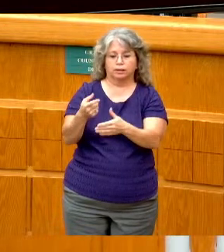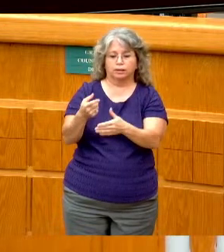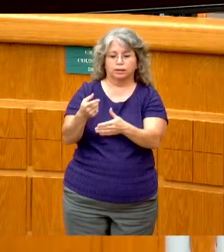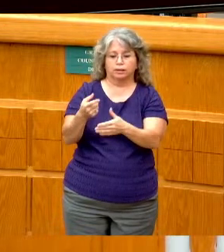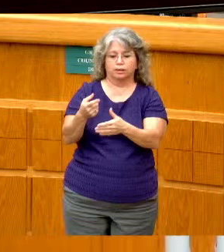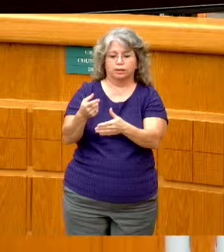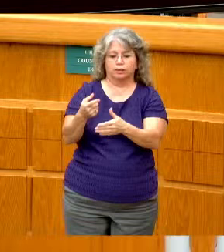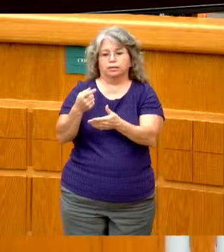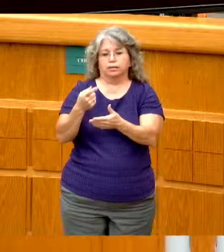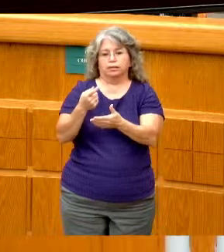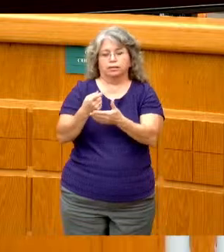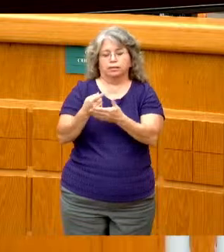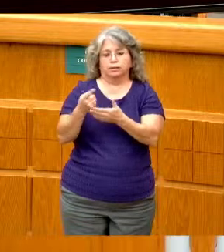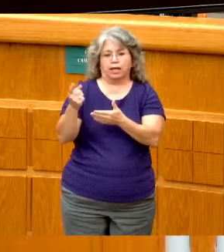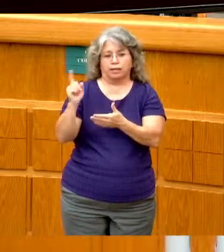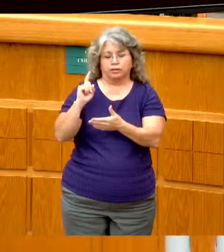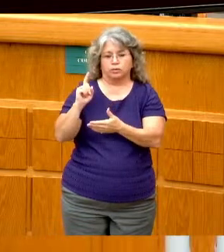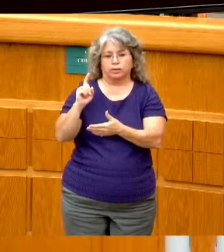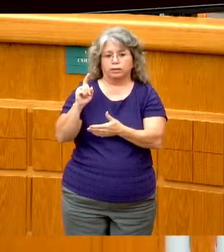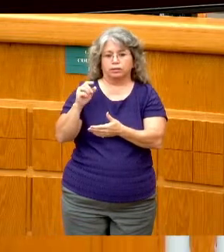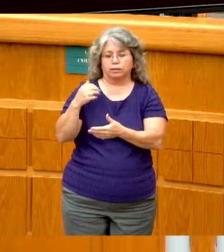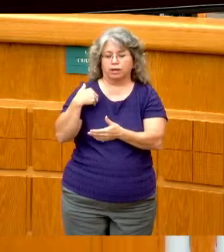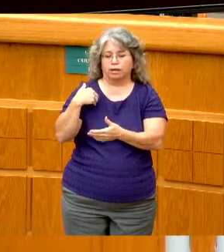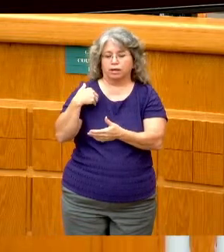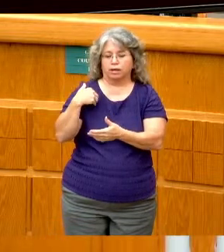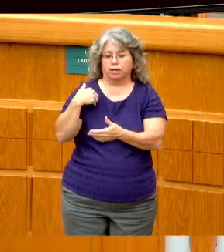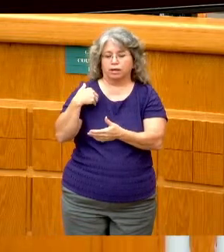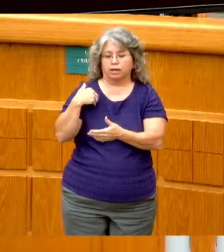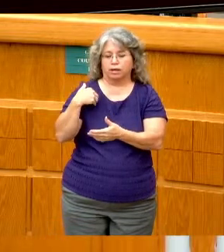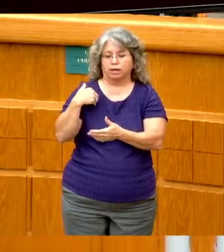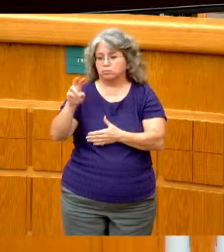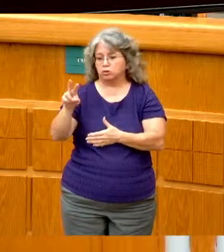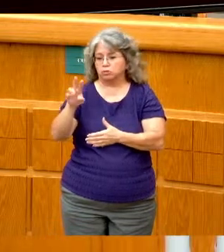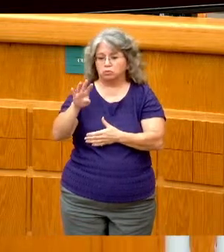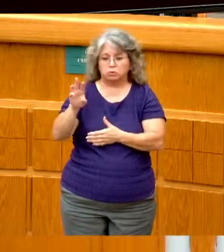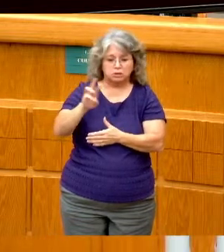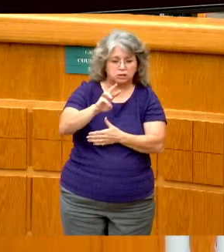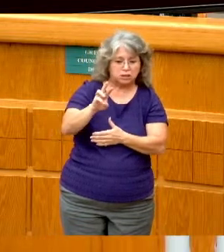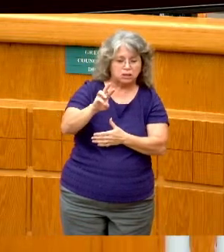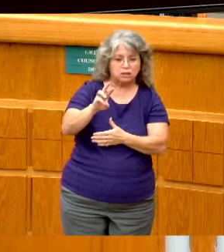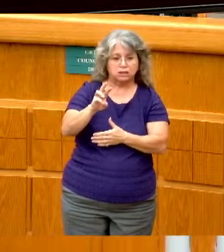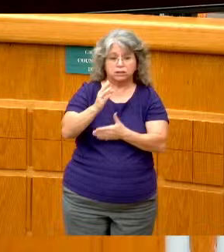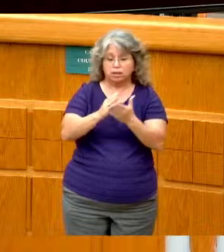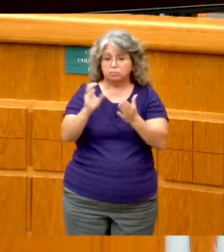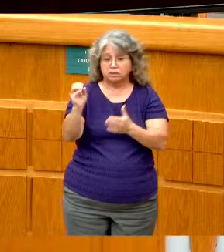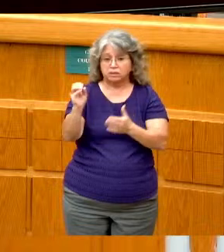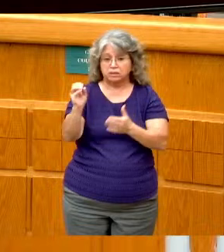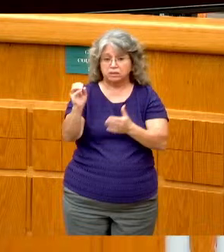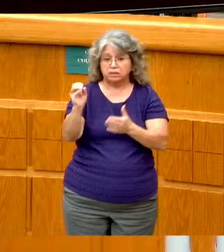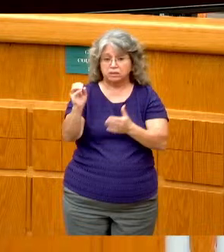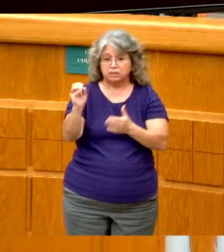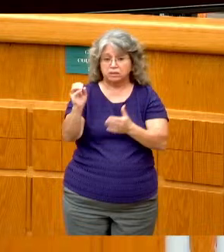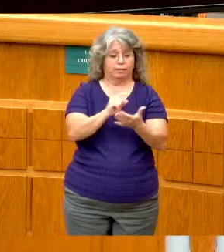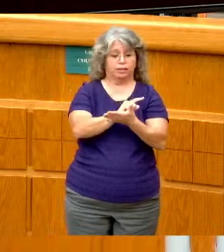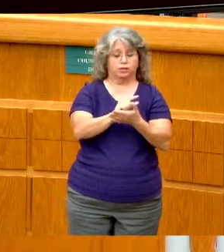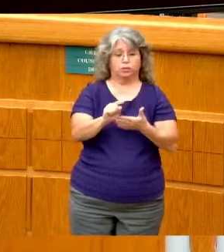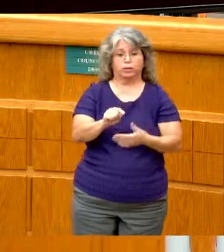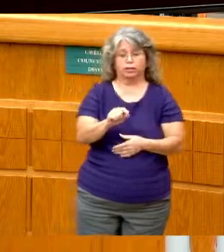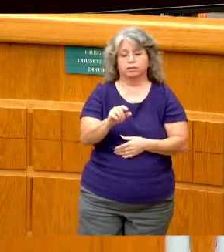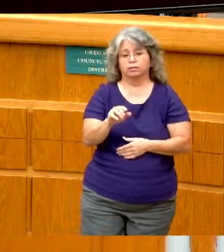6 cases last week with some zeros, which is really good. No deaths on those days. And then this week,